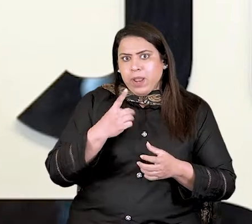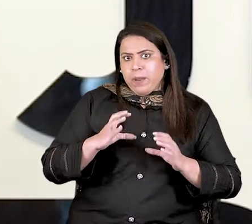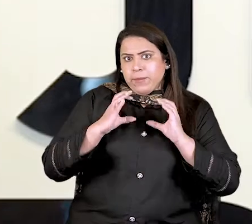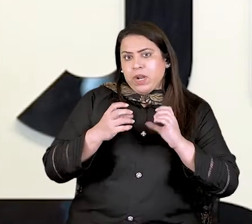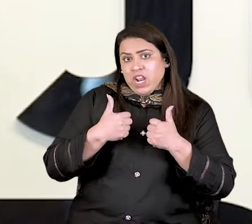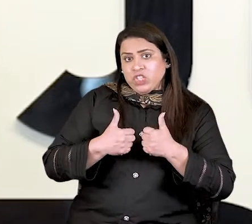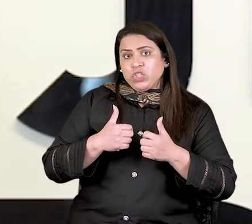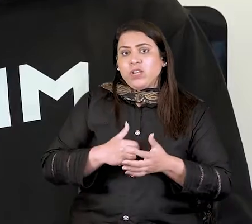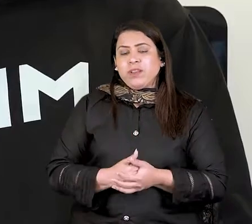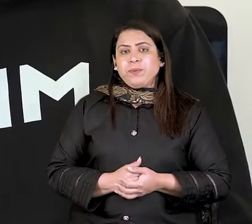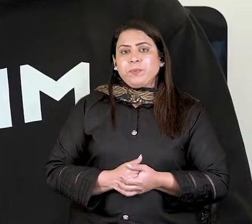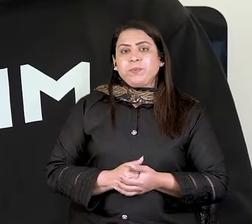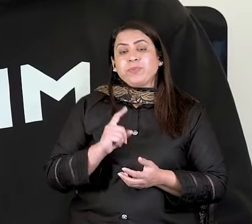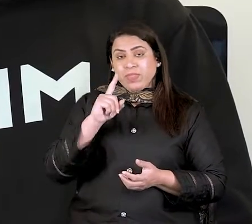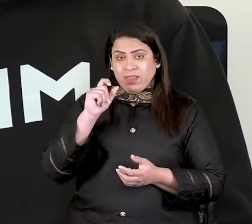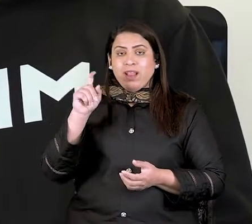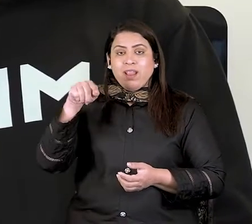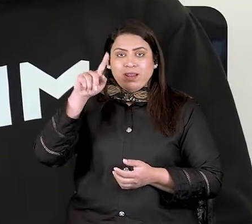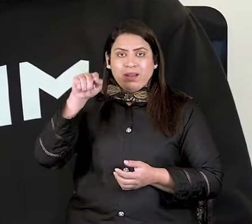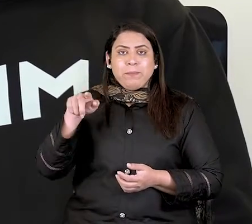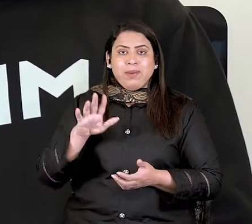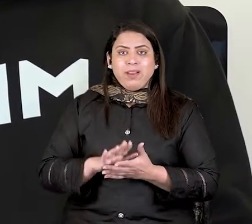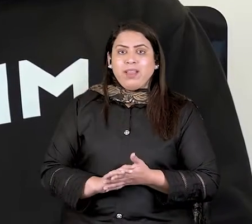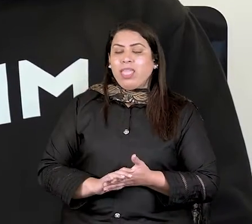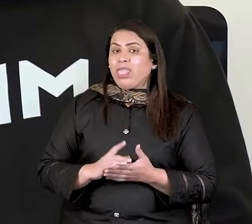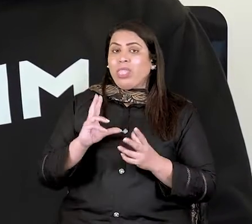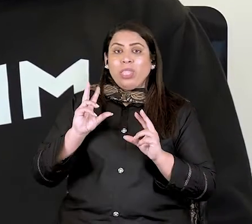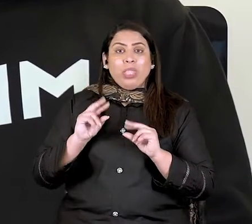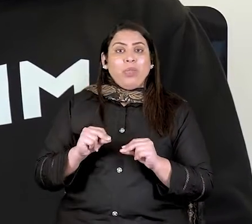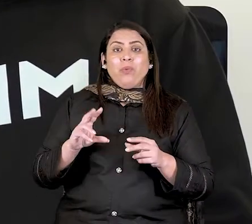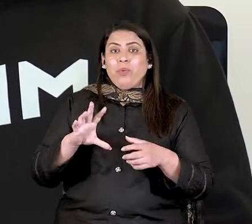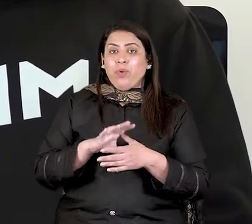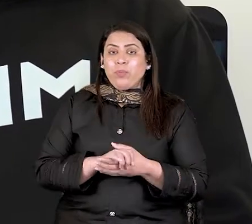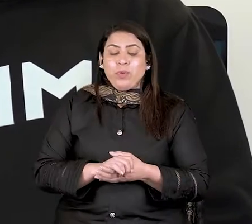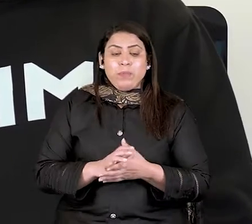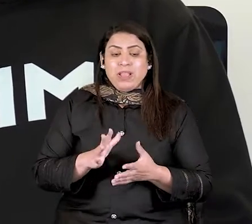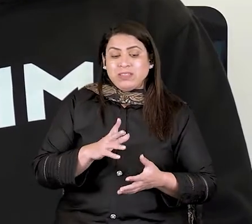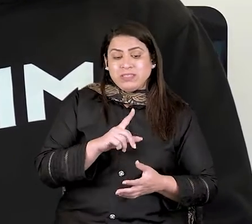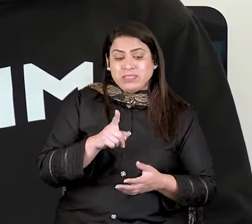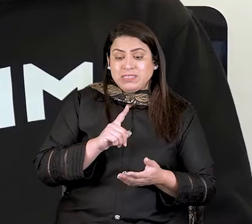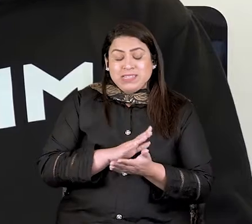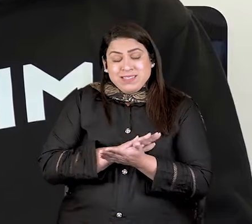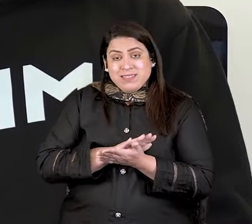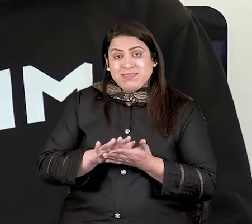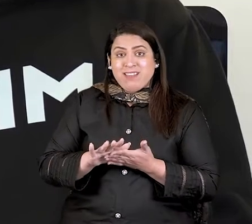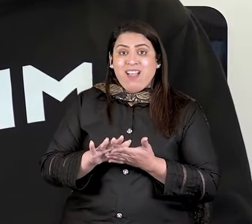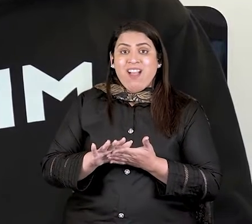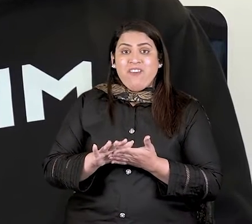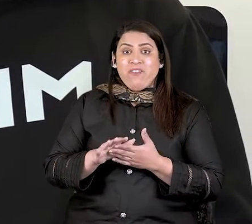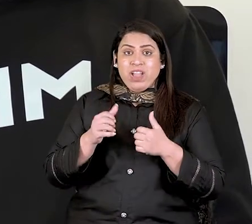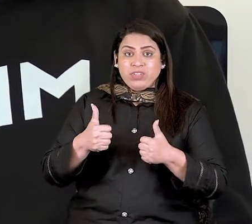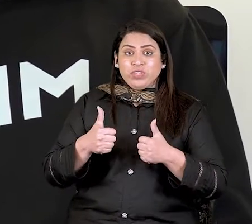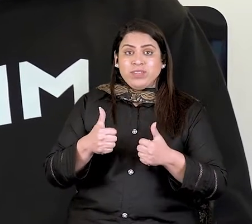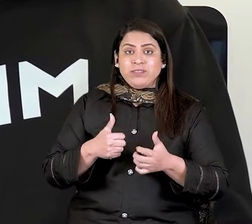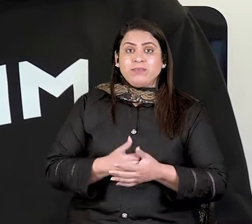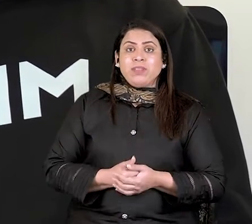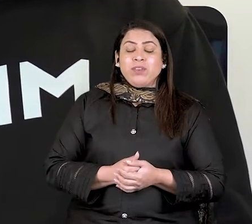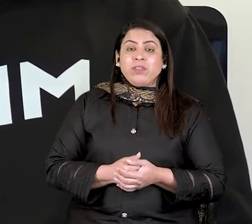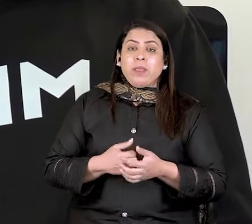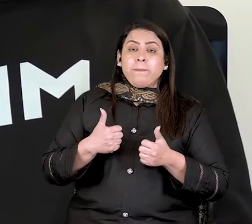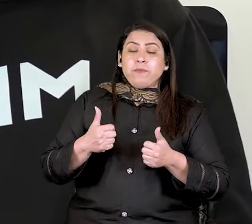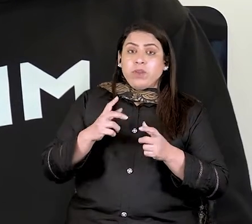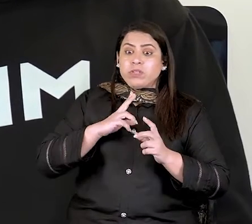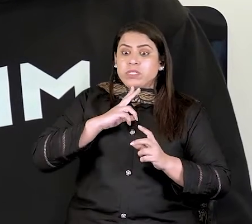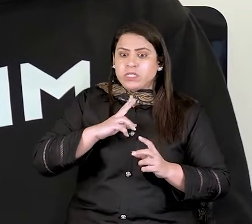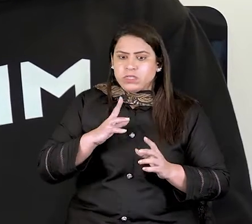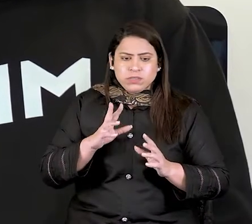don't compromise on locations. Whenever we wanted, We've not compromised on anything. 100%. We've not compromised